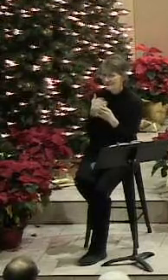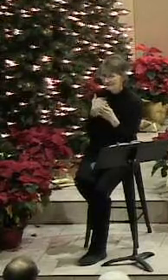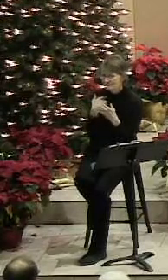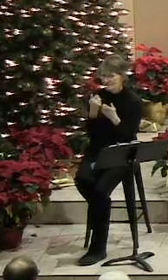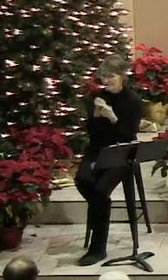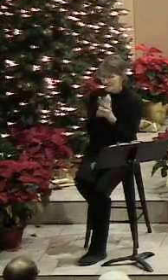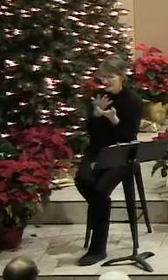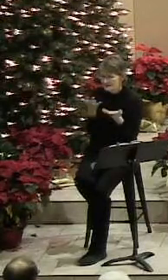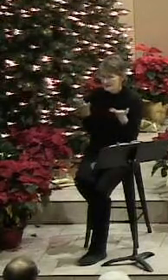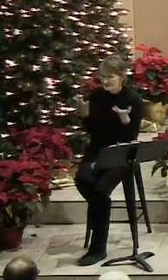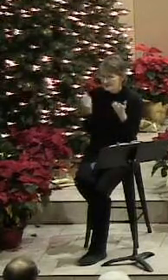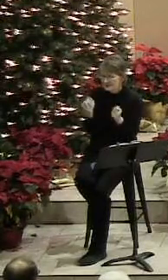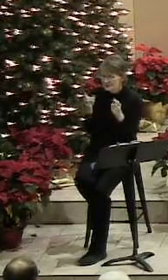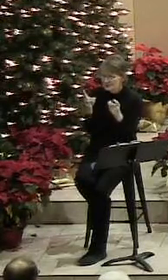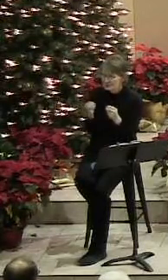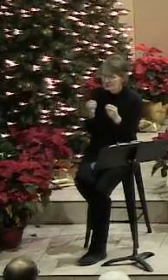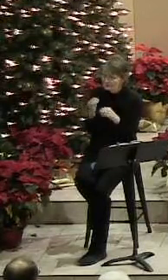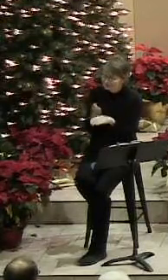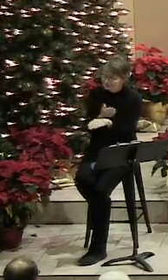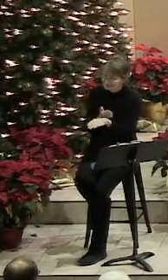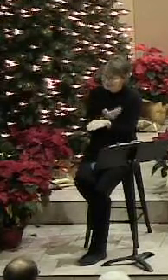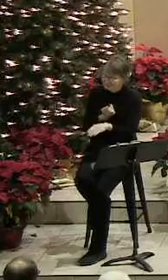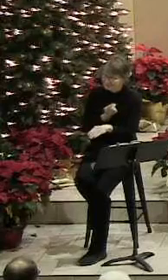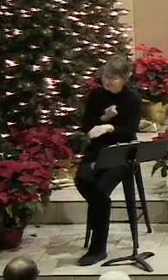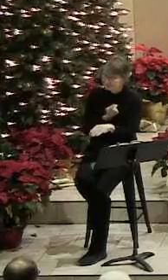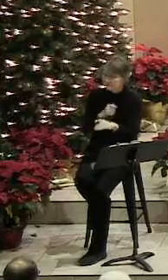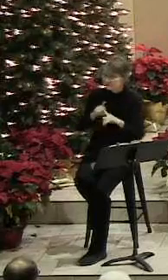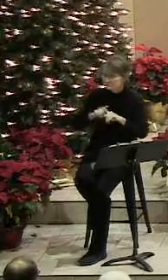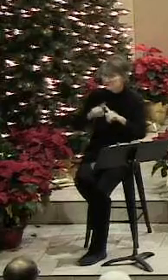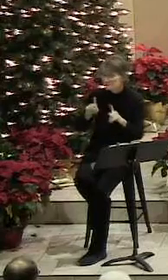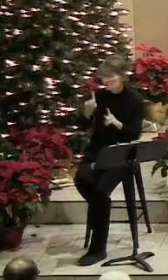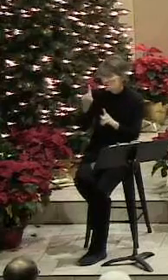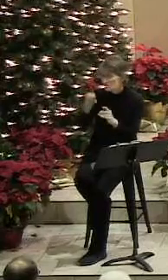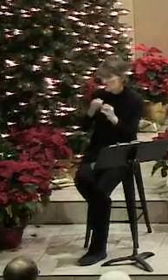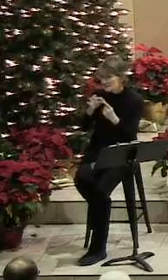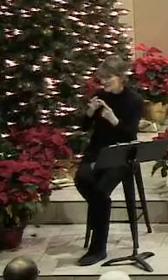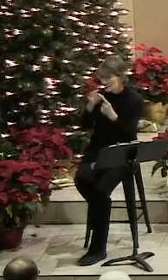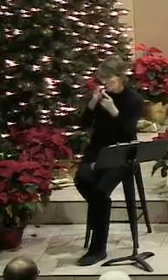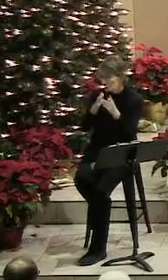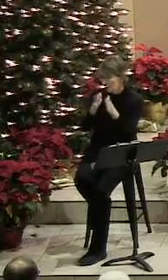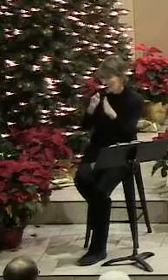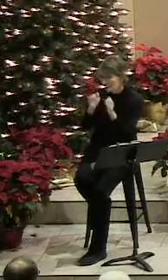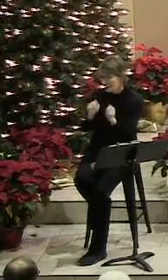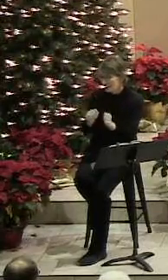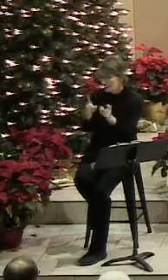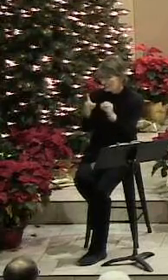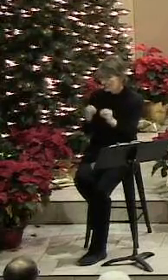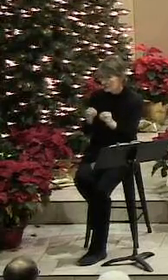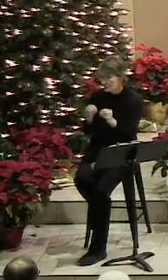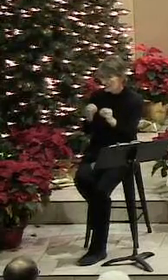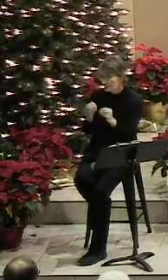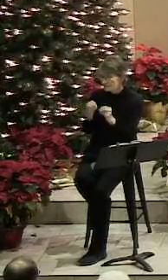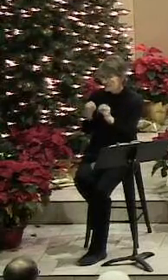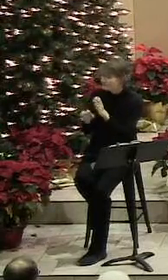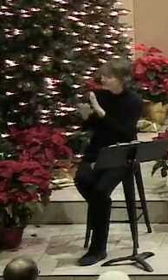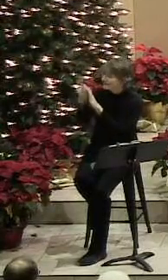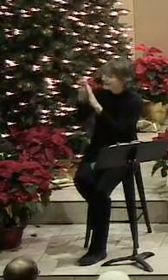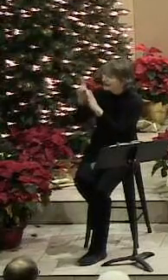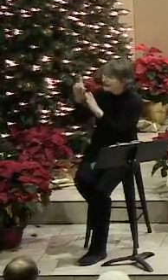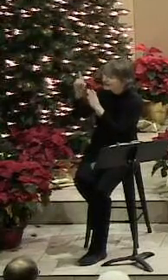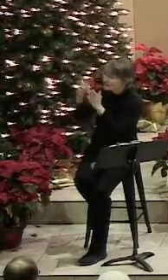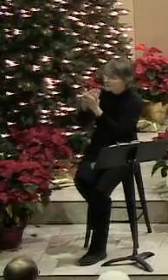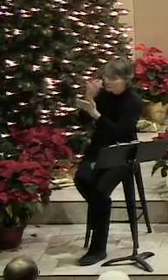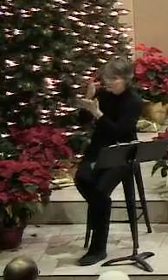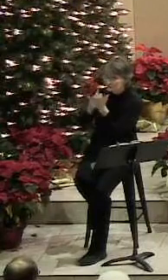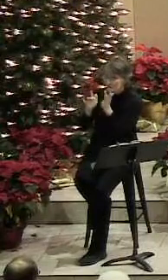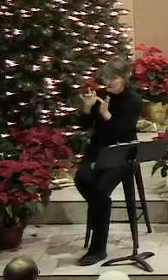into that. But there's one other special way that we have that brings us to the new Adam. And that I